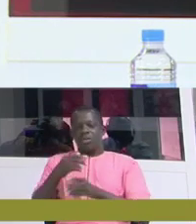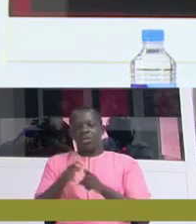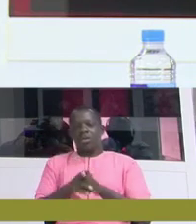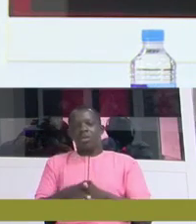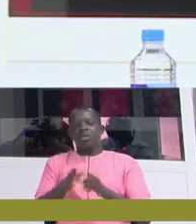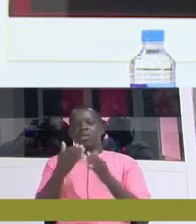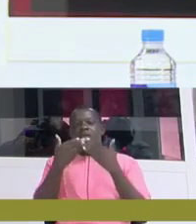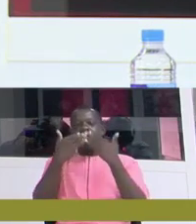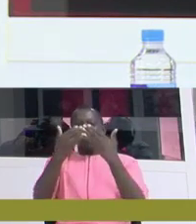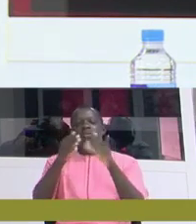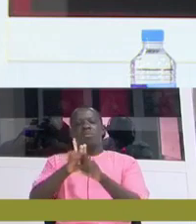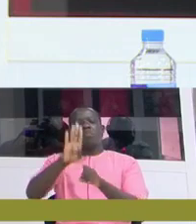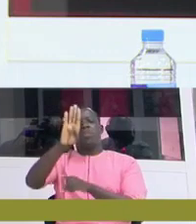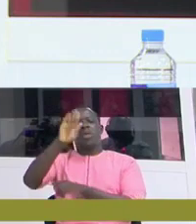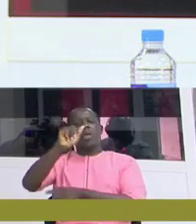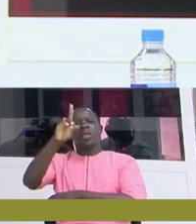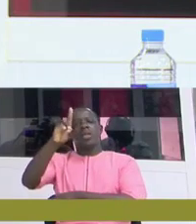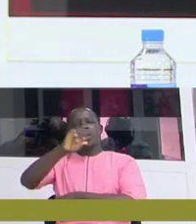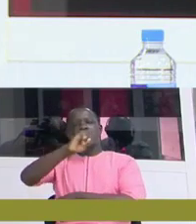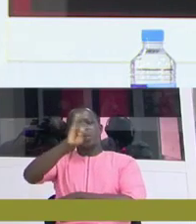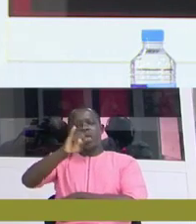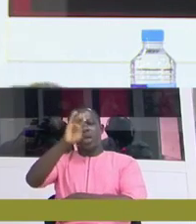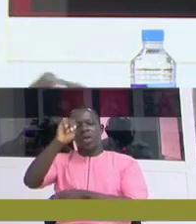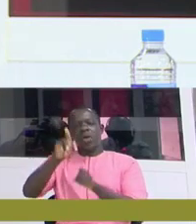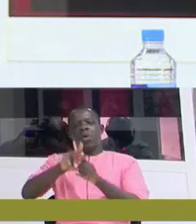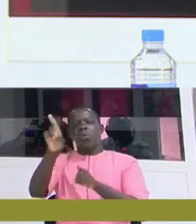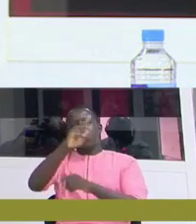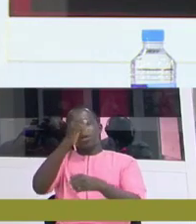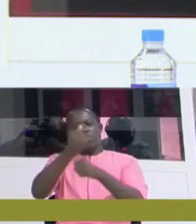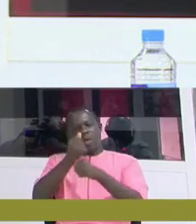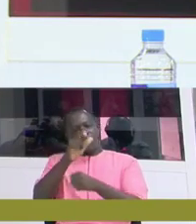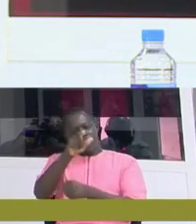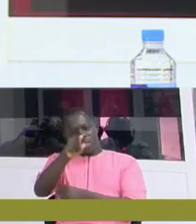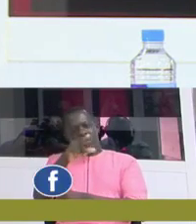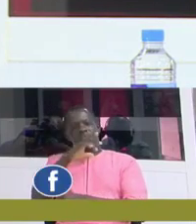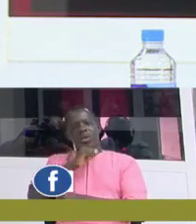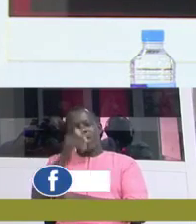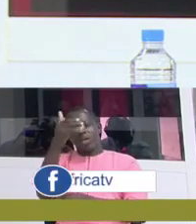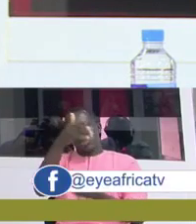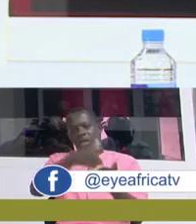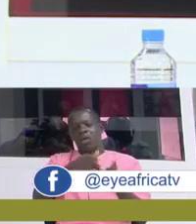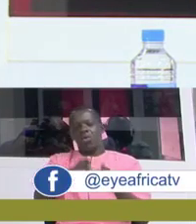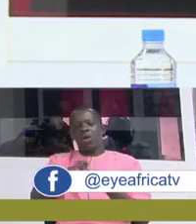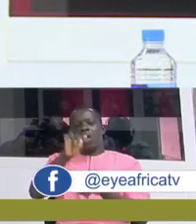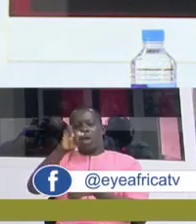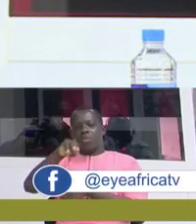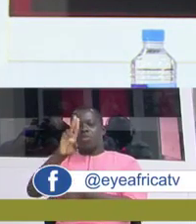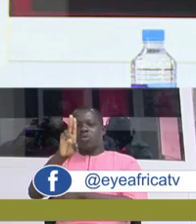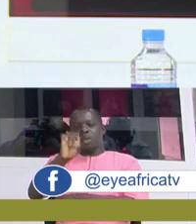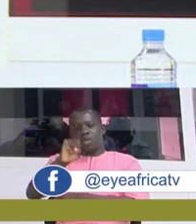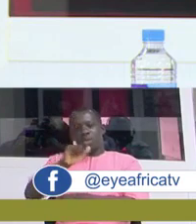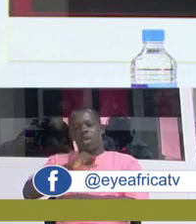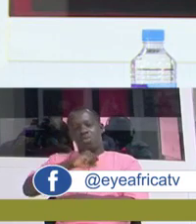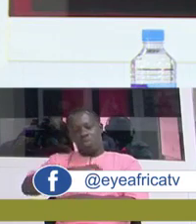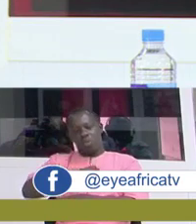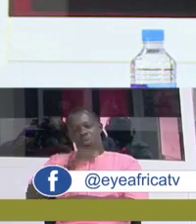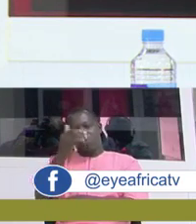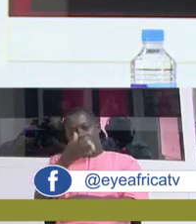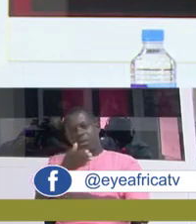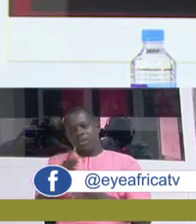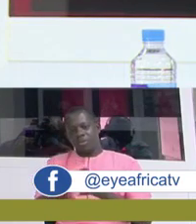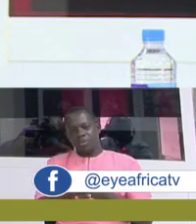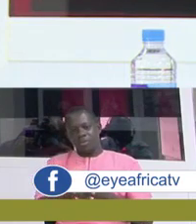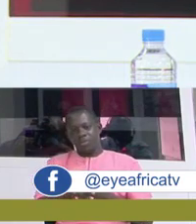He said to Baji, what brought this man here? He said he's Musa's stranger. And Suleiman